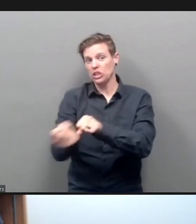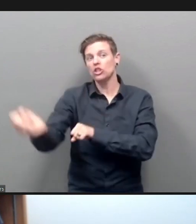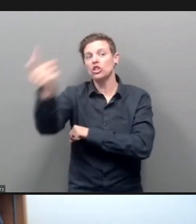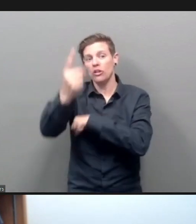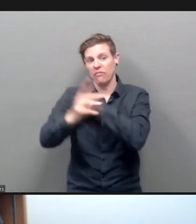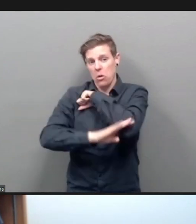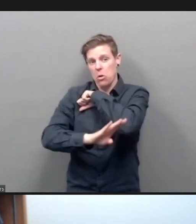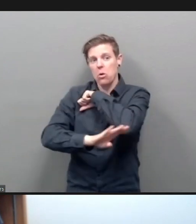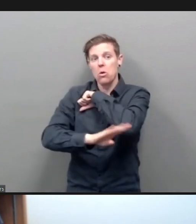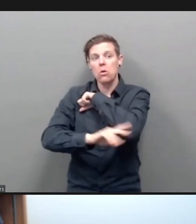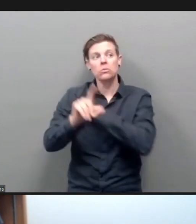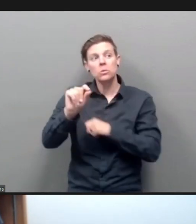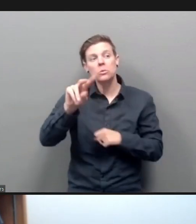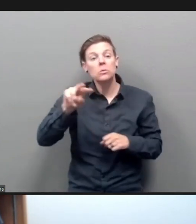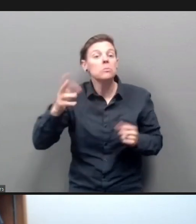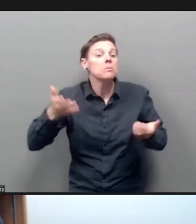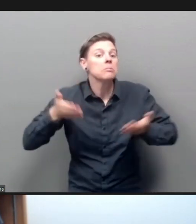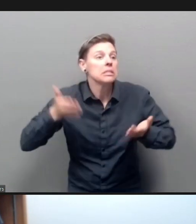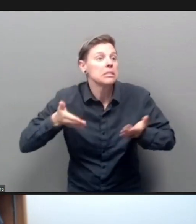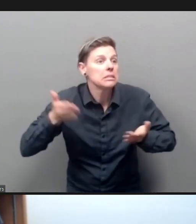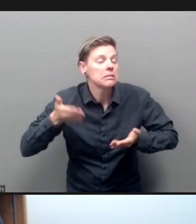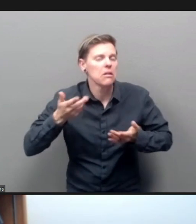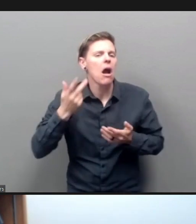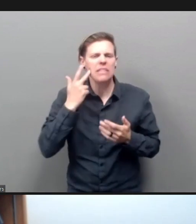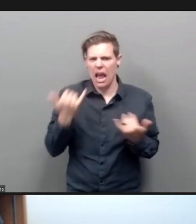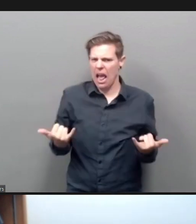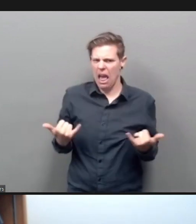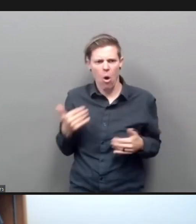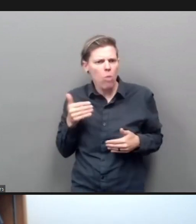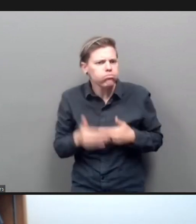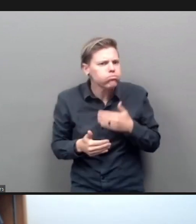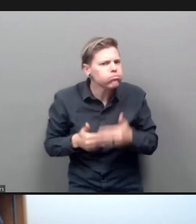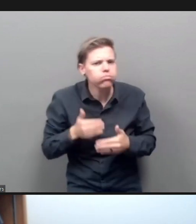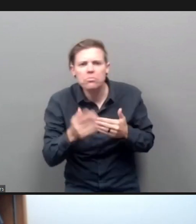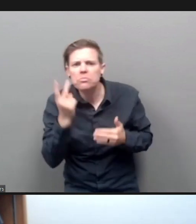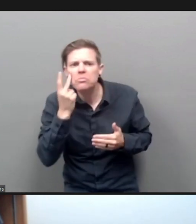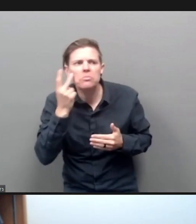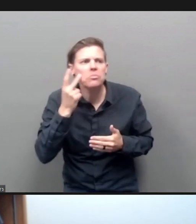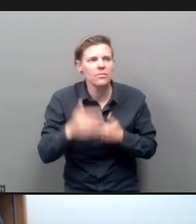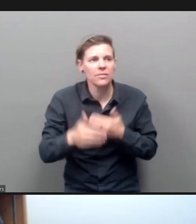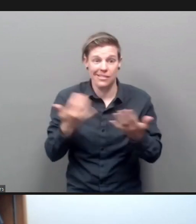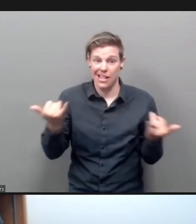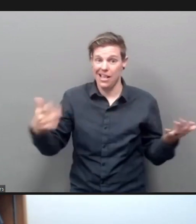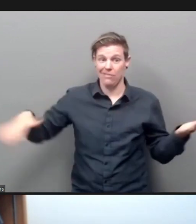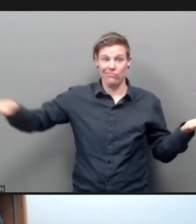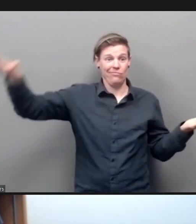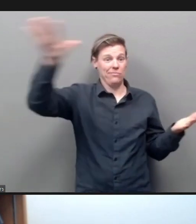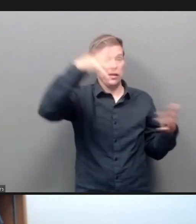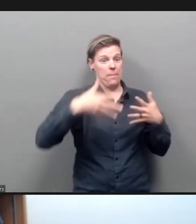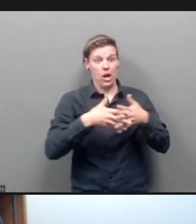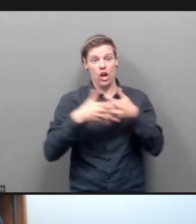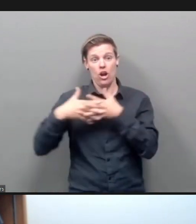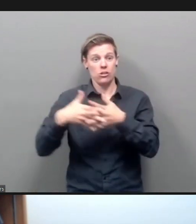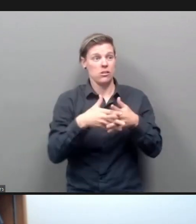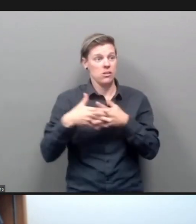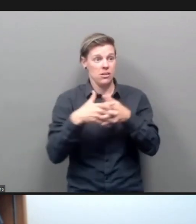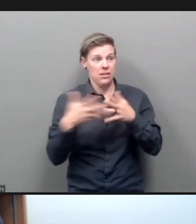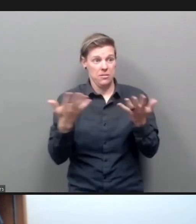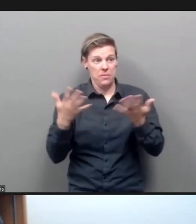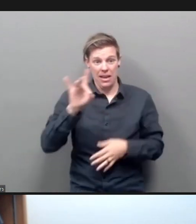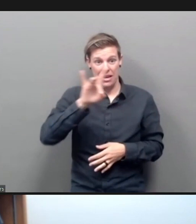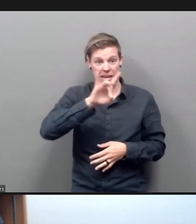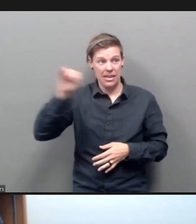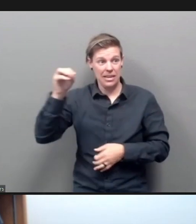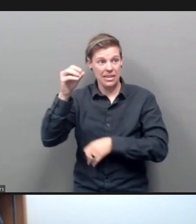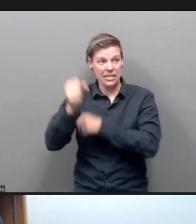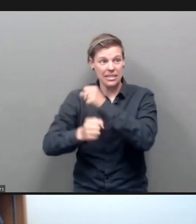see how it works out. You know, it took America, I don't know, like 80 years after the influenza